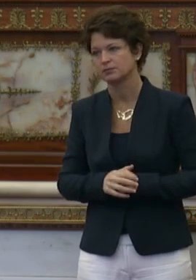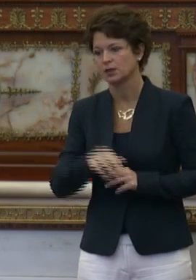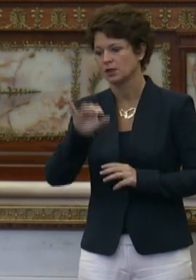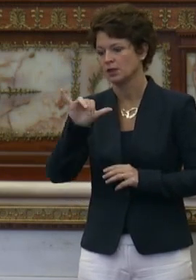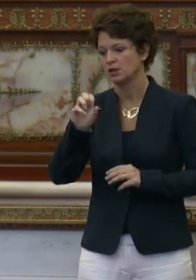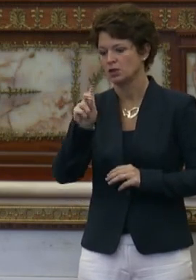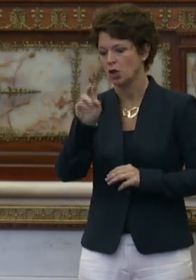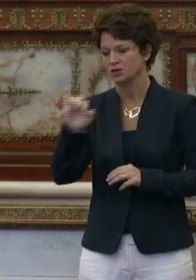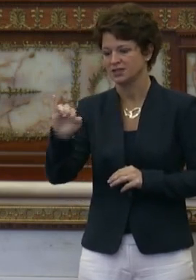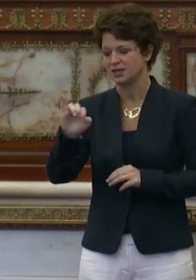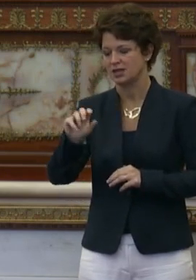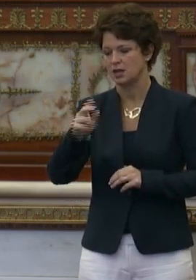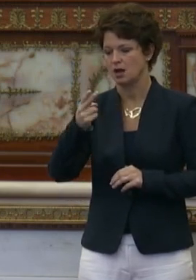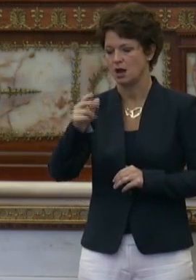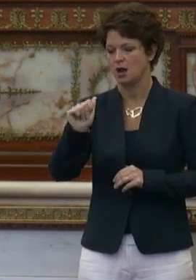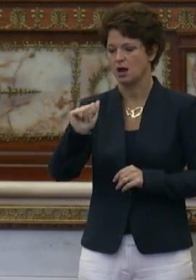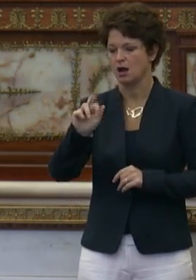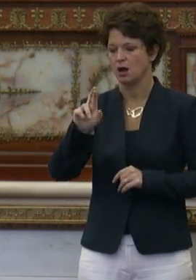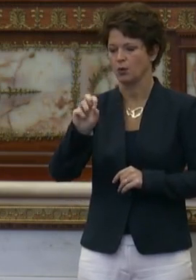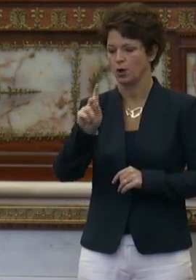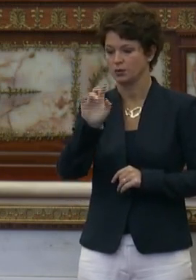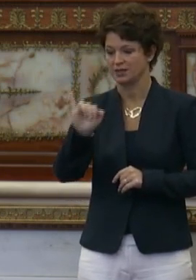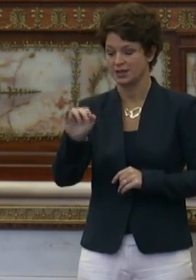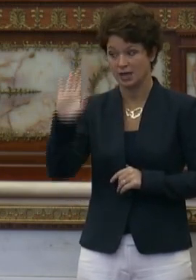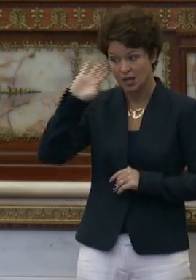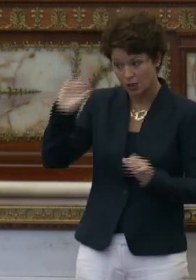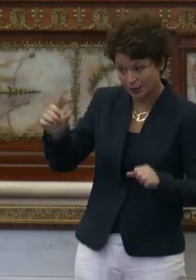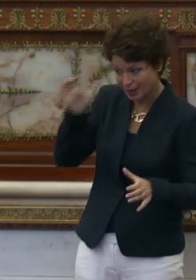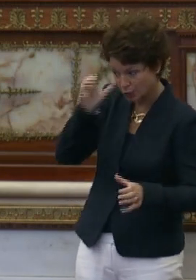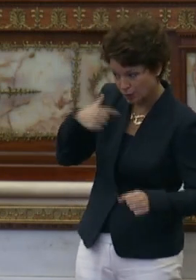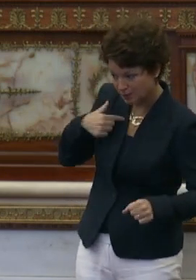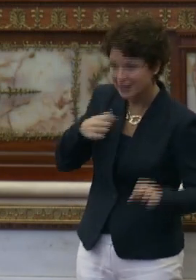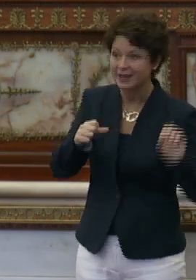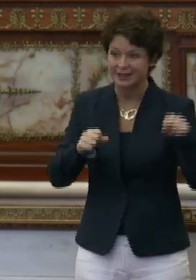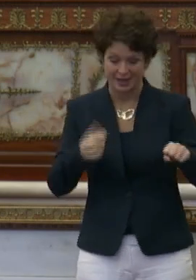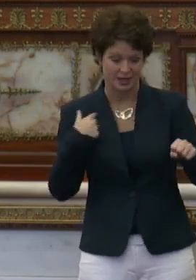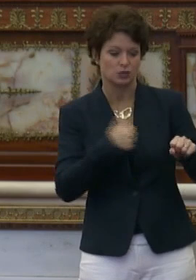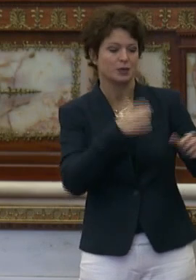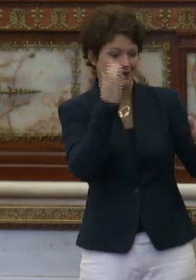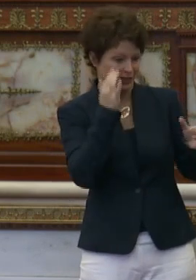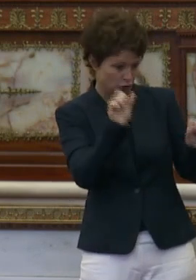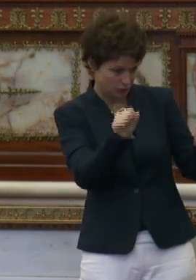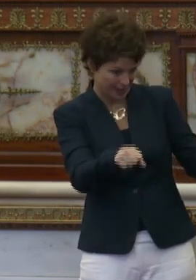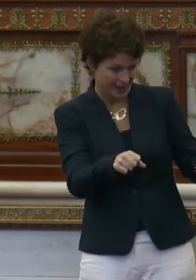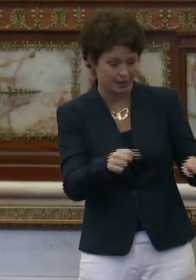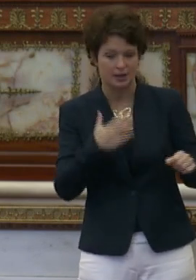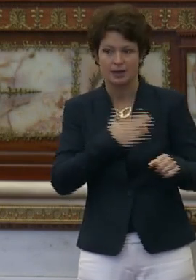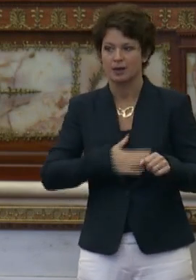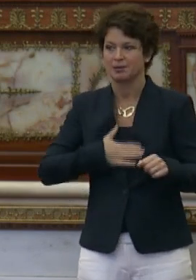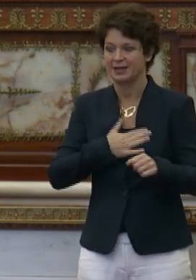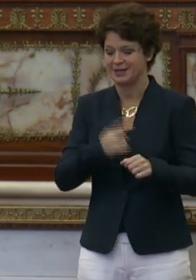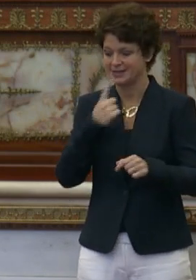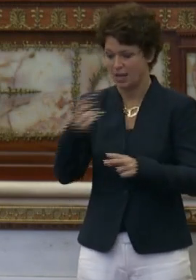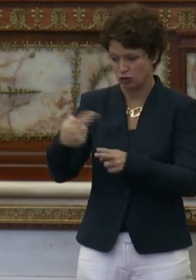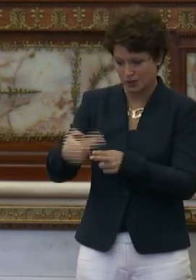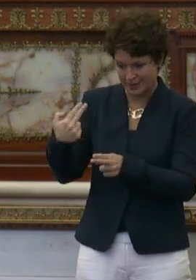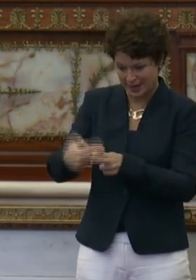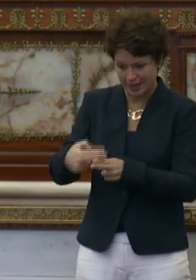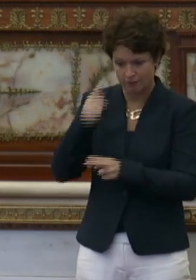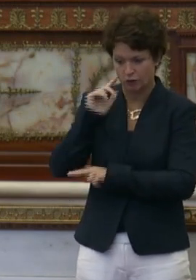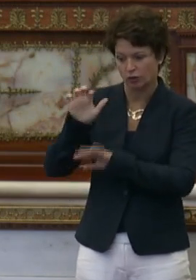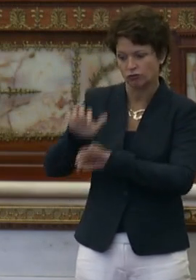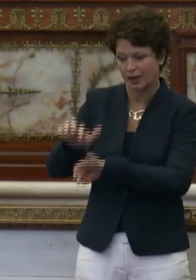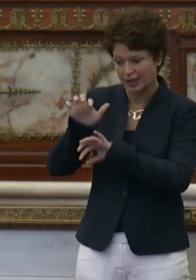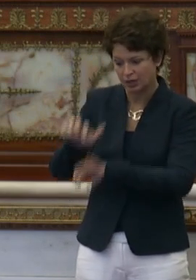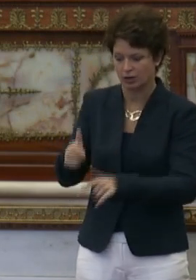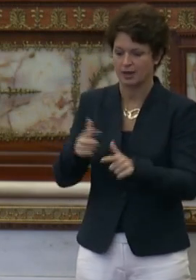Yosuke Araski. Hello, can you hear me? Yes, yes, we can hear you. Just okay. please state your name for the record